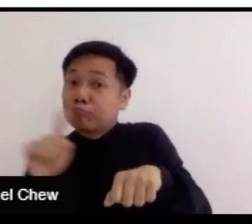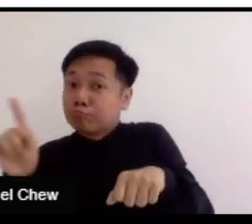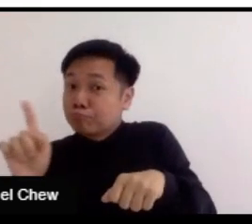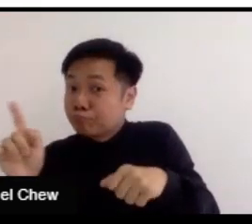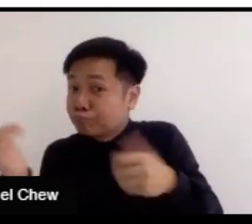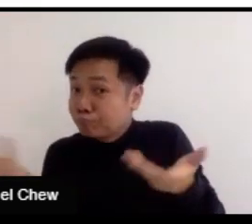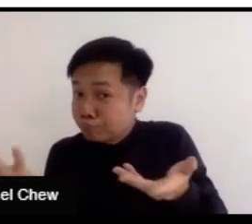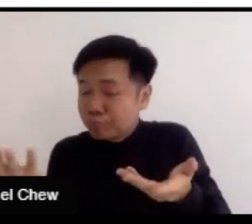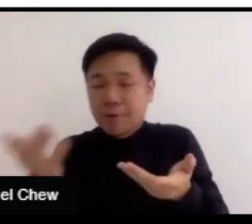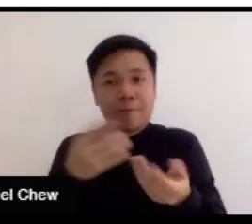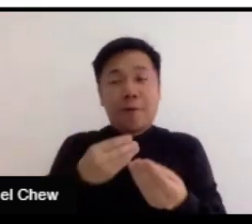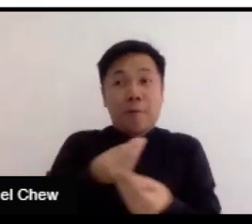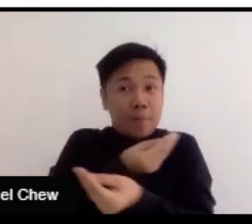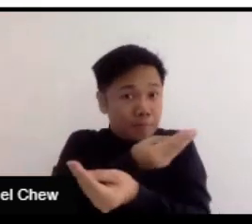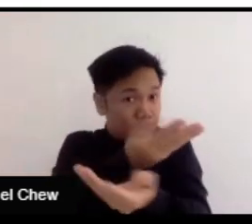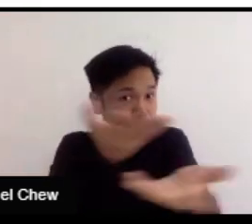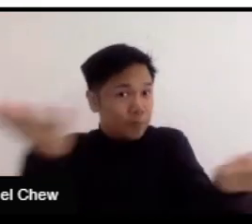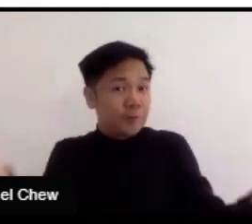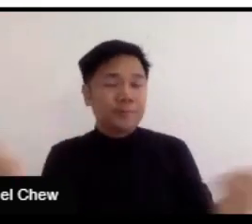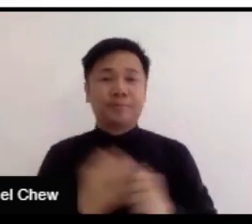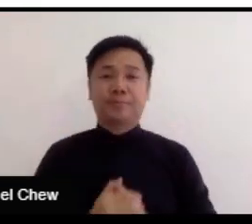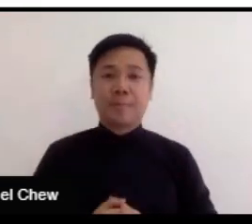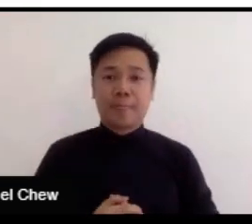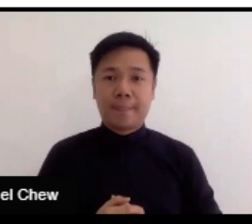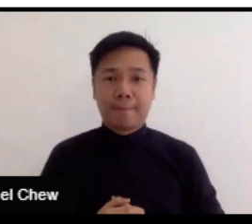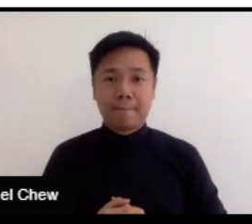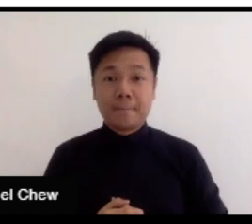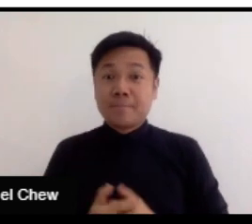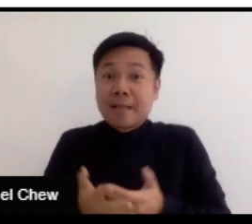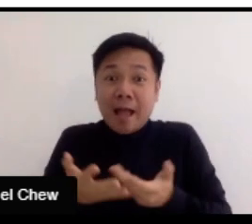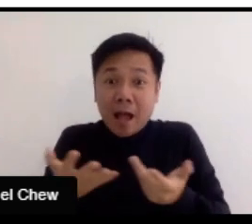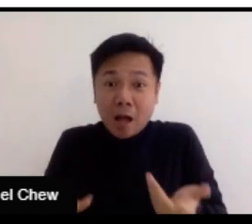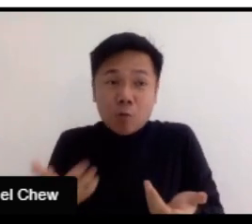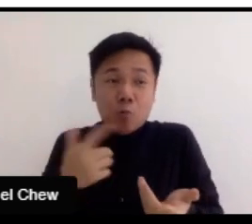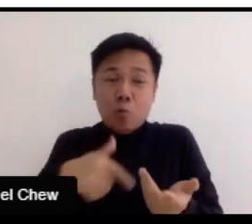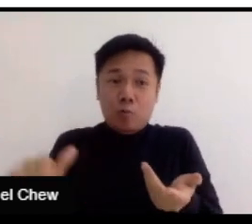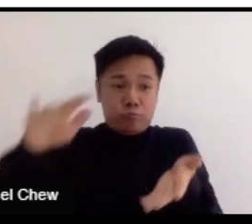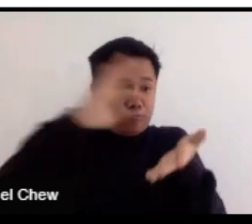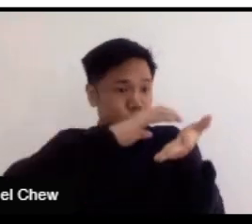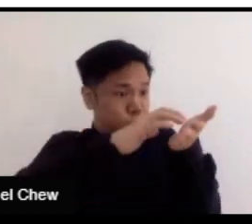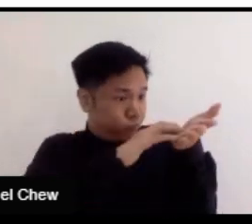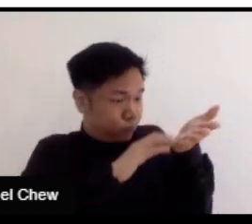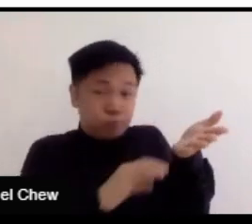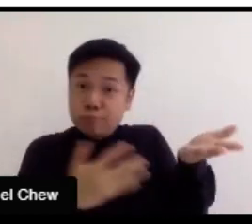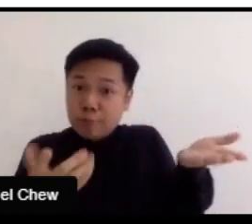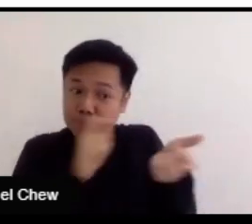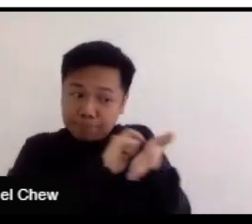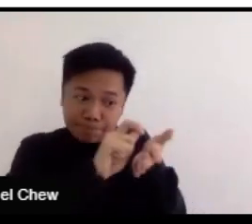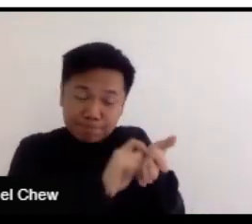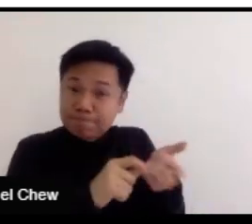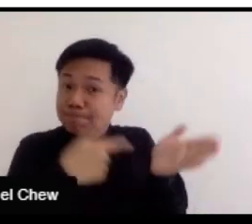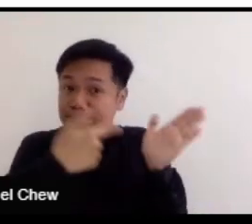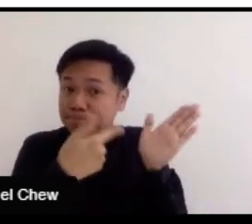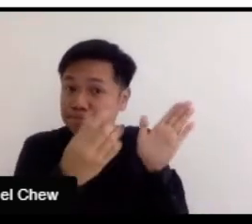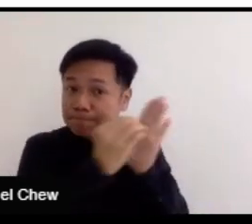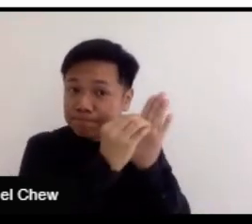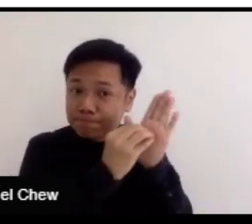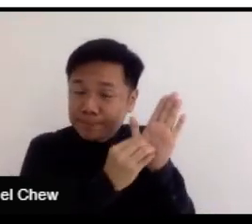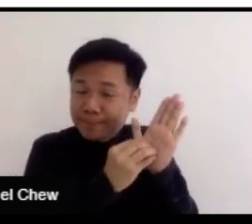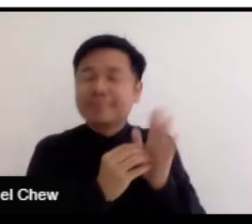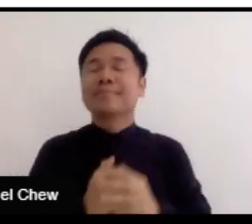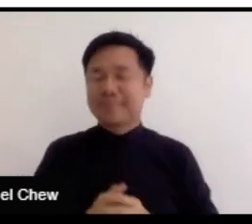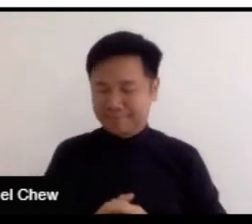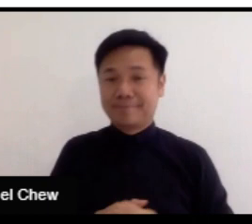the delegates, as well as how it will be reflected on our report. You have the floor. Yes. We're adding a small text. I